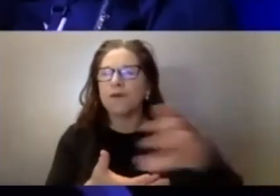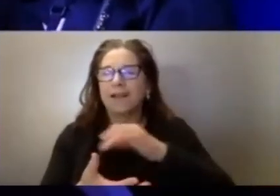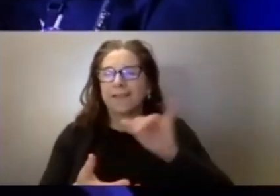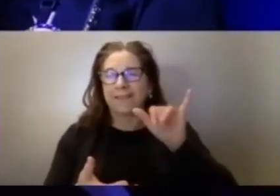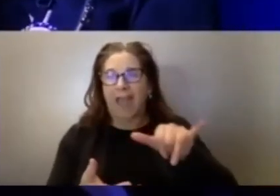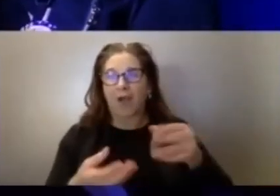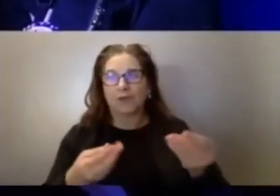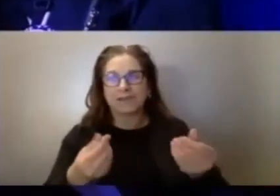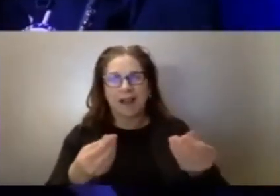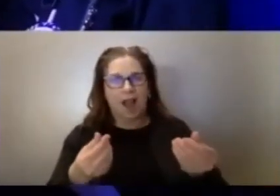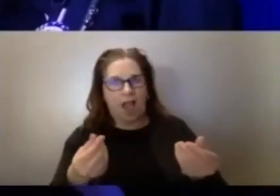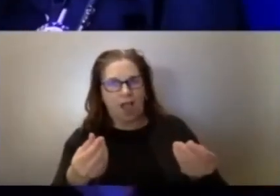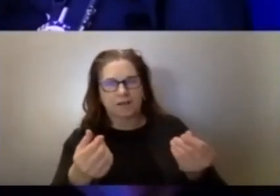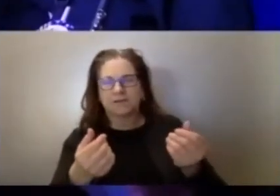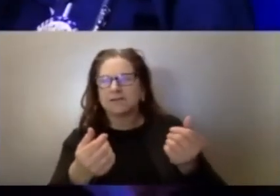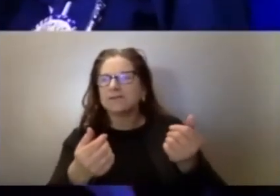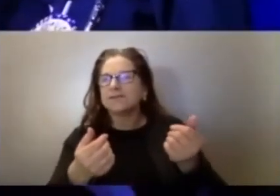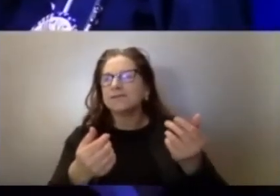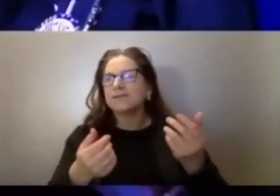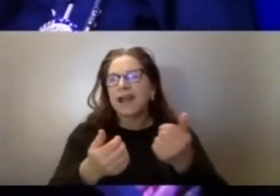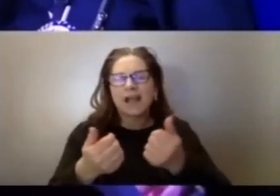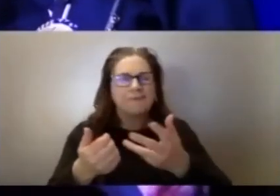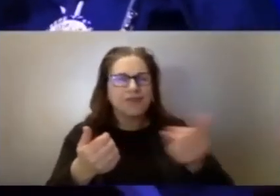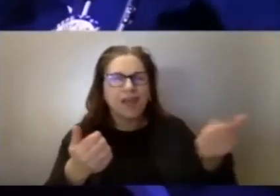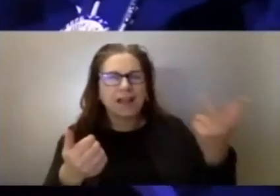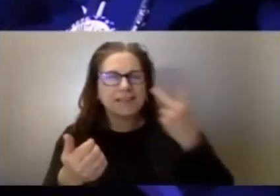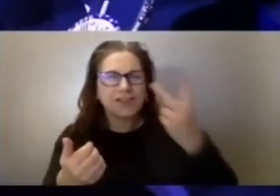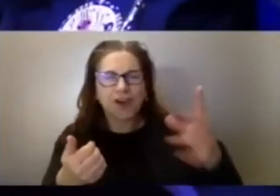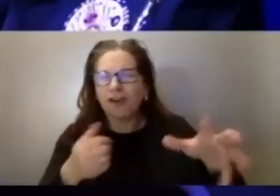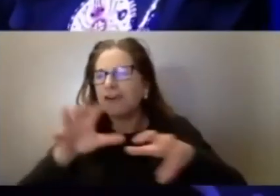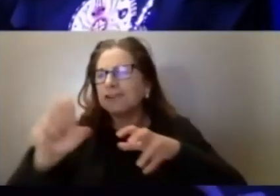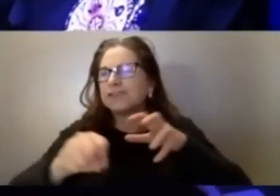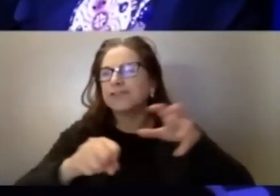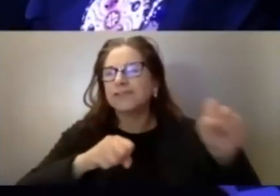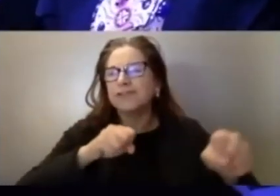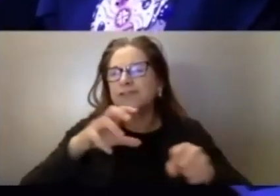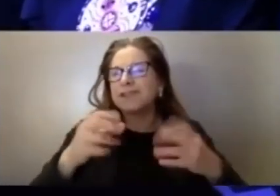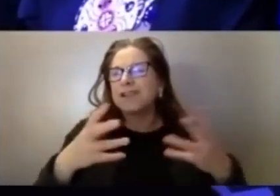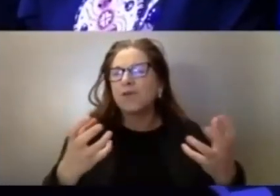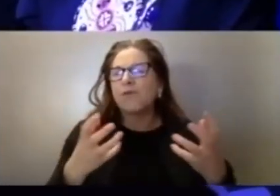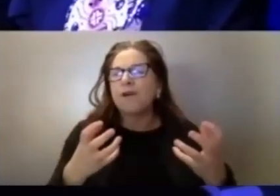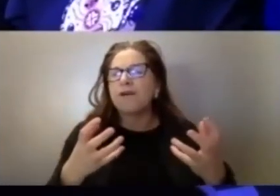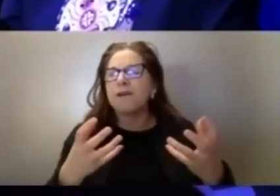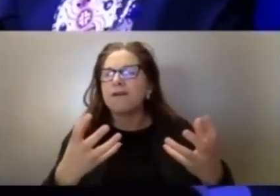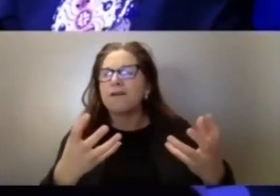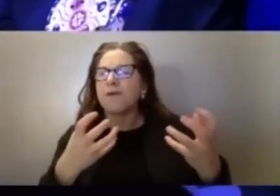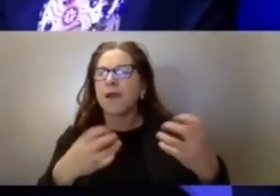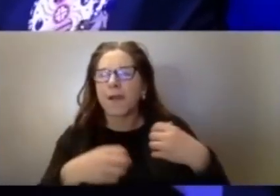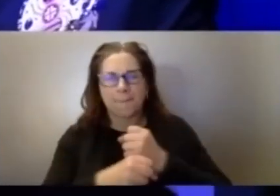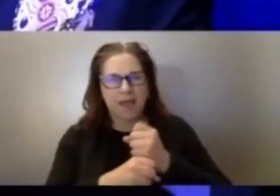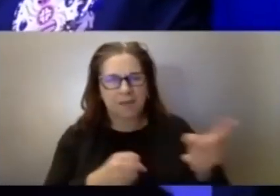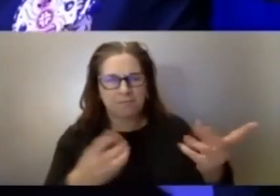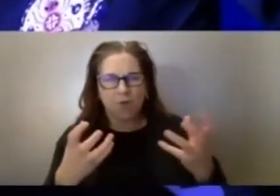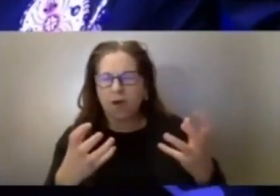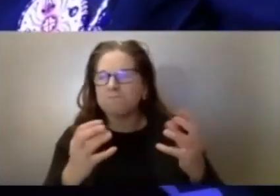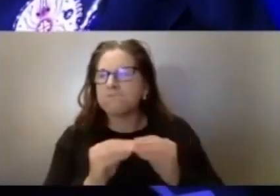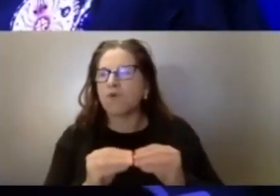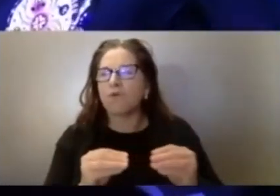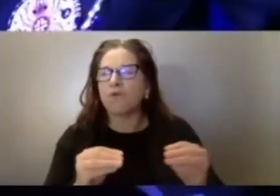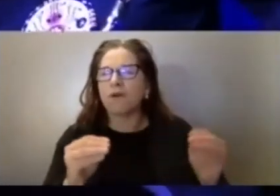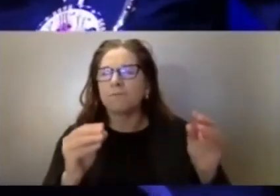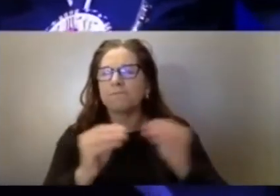He wanted all the gold. Then it was land or anything else he saw. His wanting only made him want more, more,